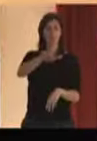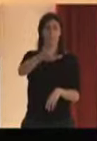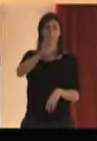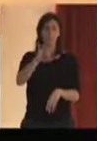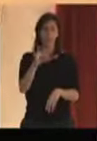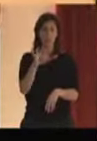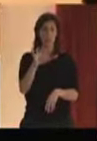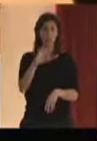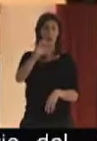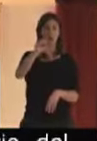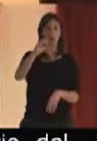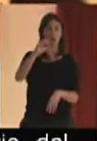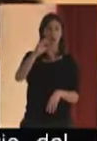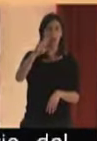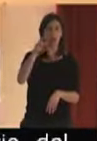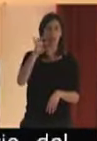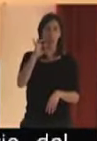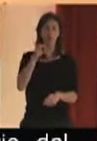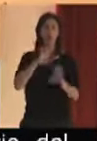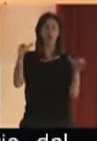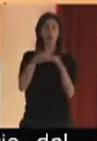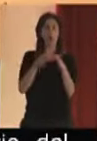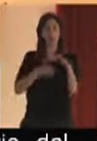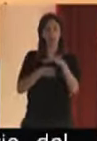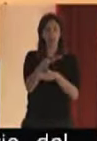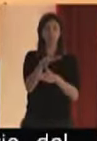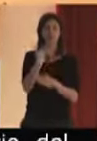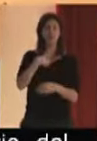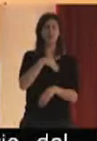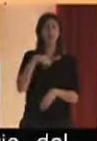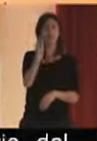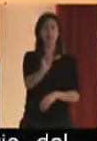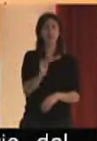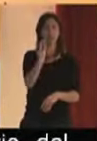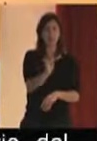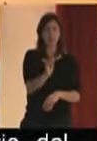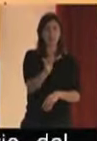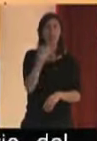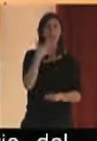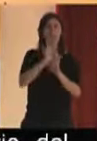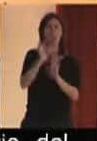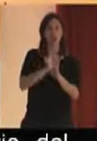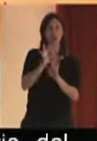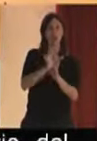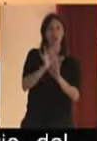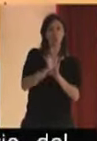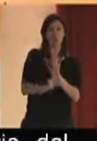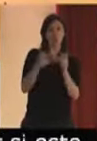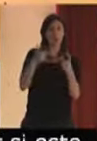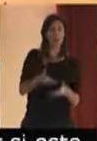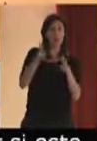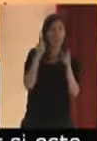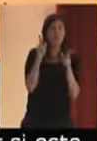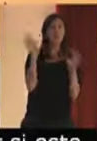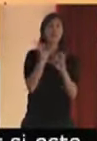My name is Mario Carrio from the Accedo Group. I wanted to ask, the software is going